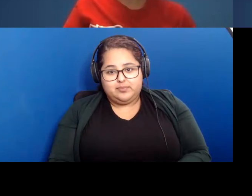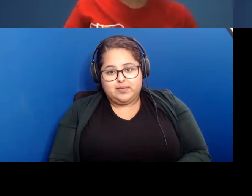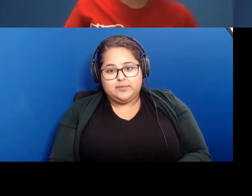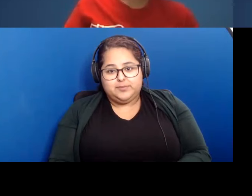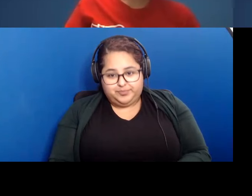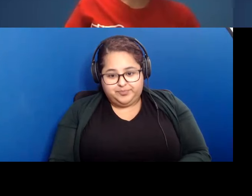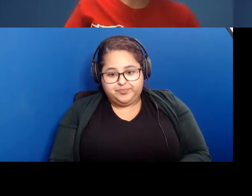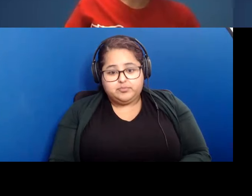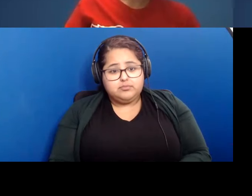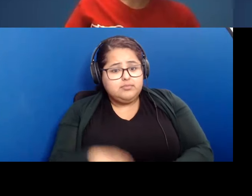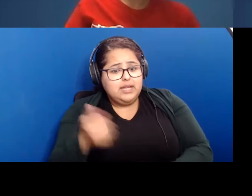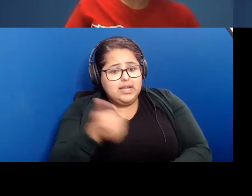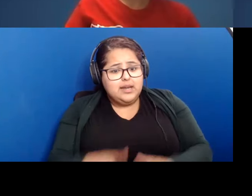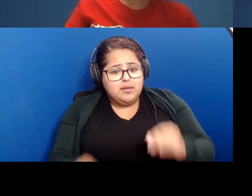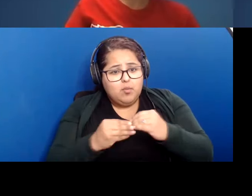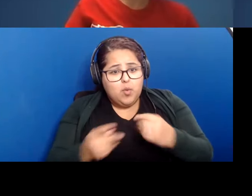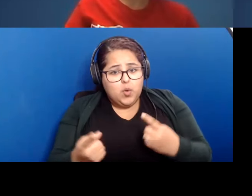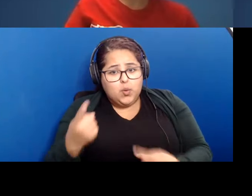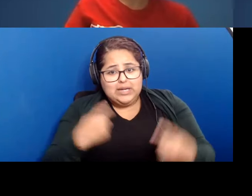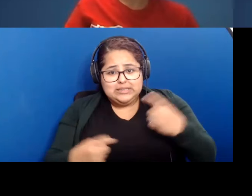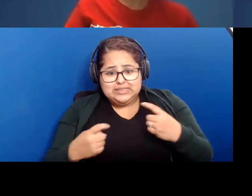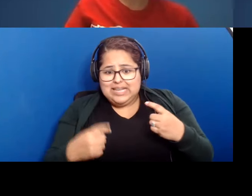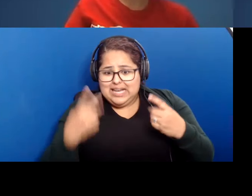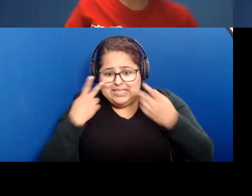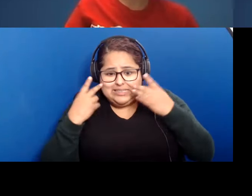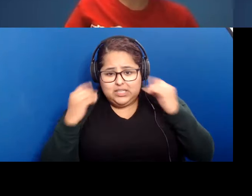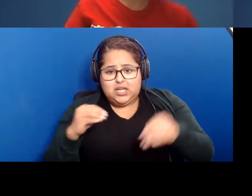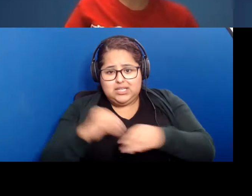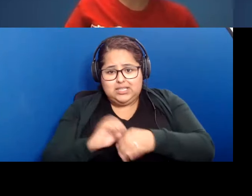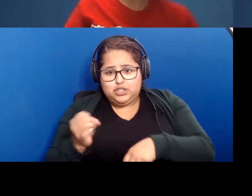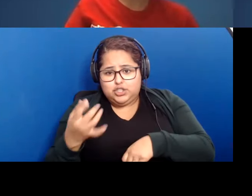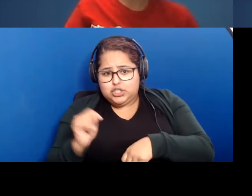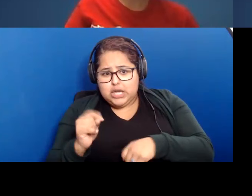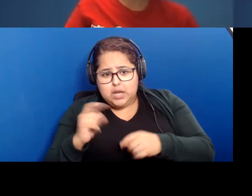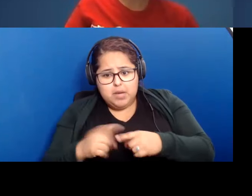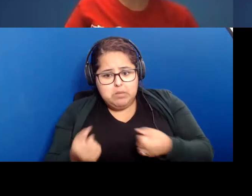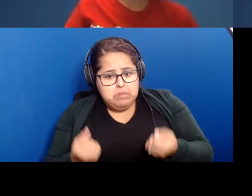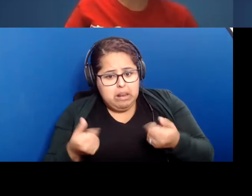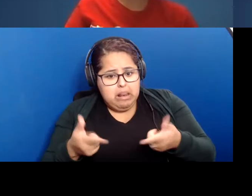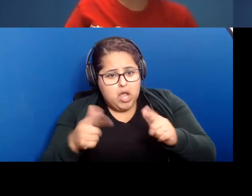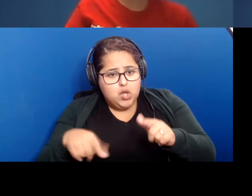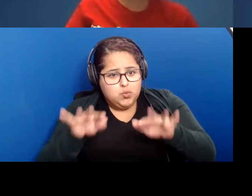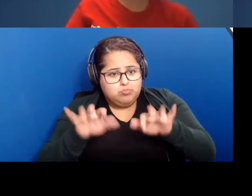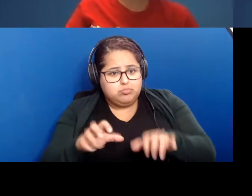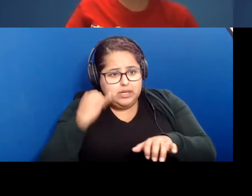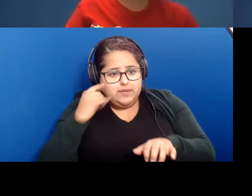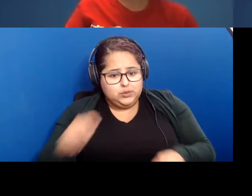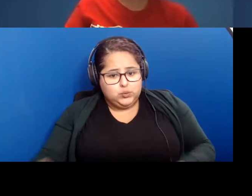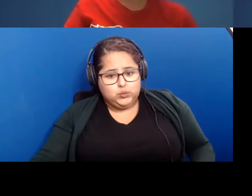All right, any more questions? I don't see any more in the chat. I'll give it a few seconds, see if anybody has any more questions.